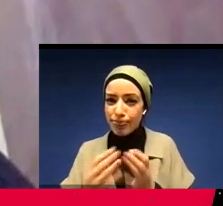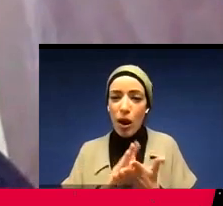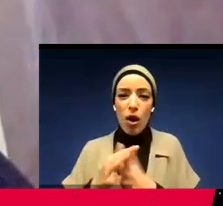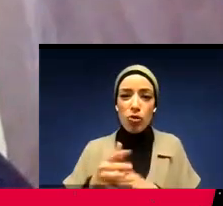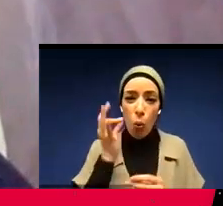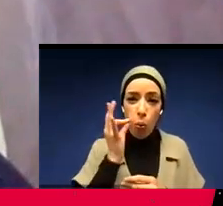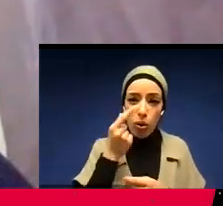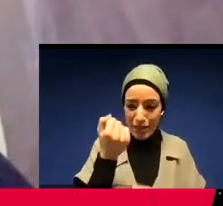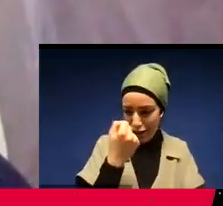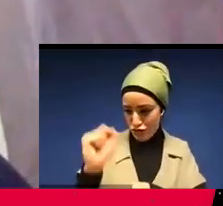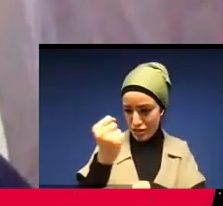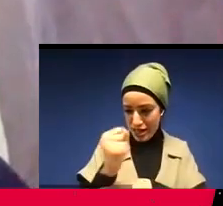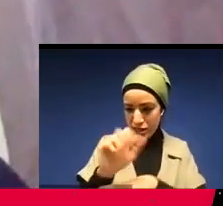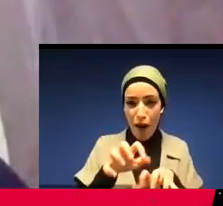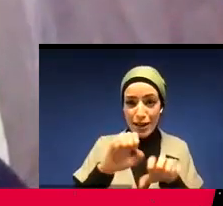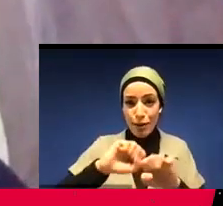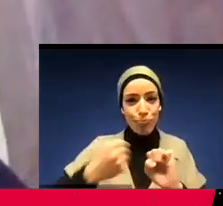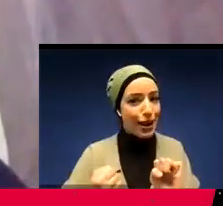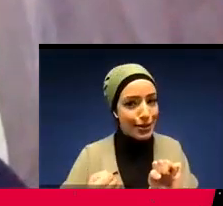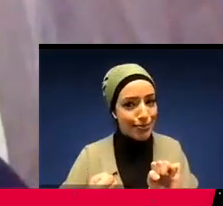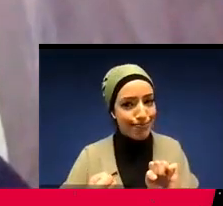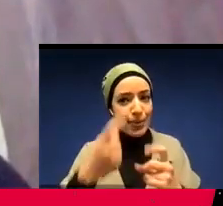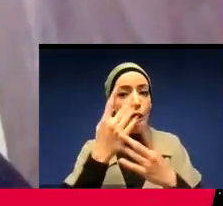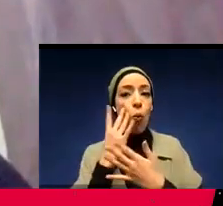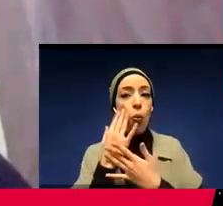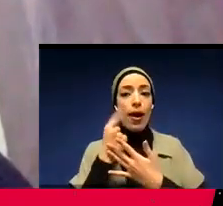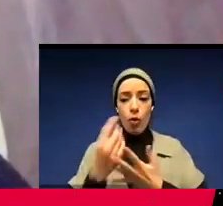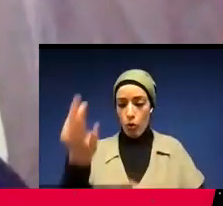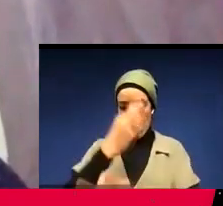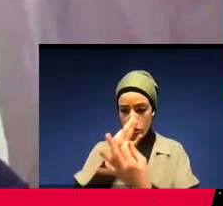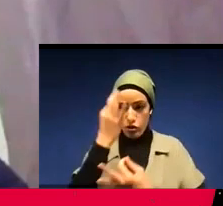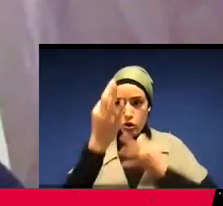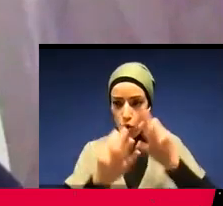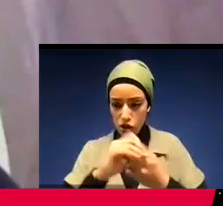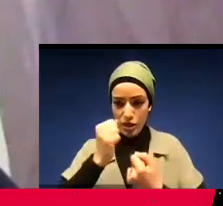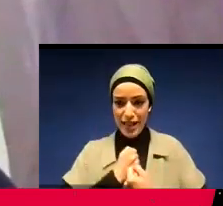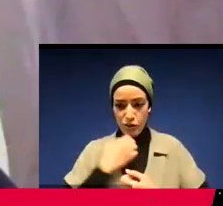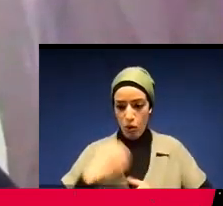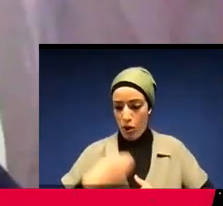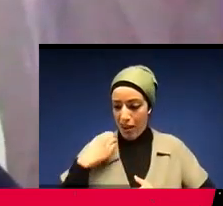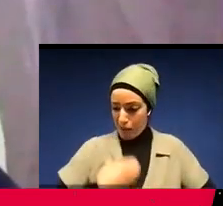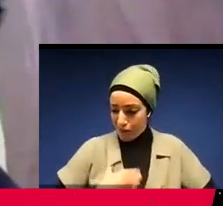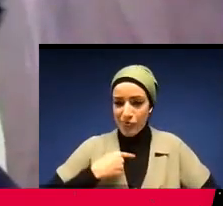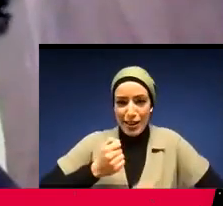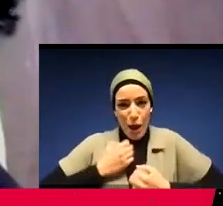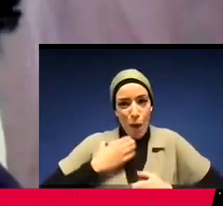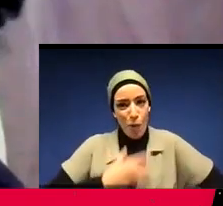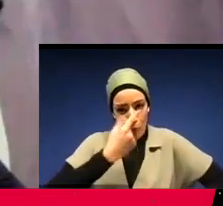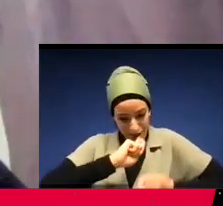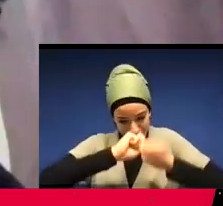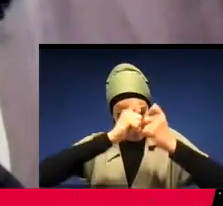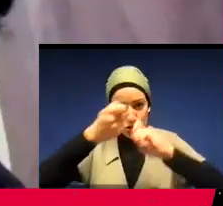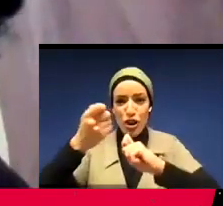the most savage of blows. Ice shatters. It is only armed with our questions that we can change history. And so going off from